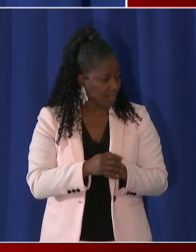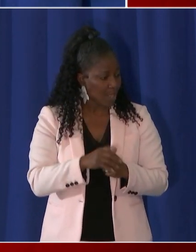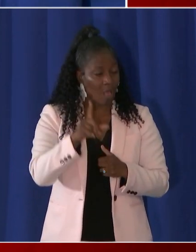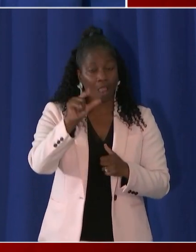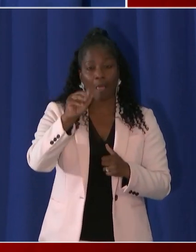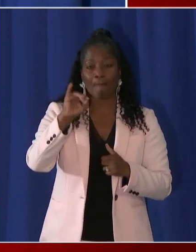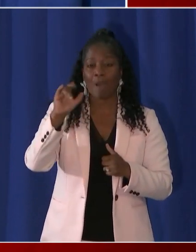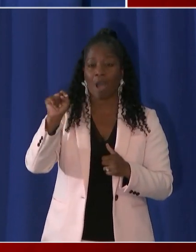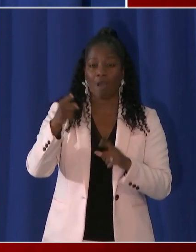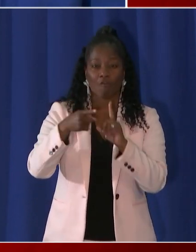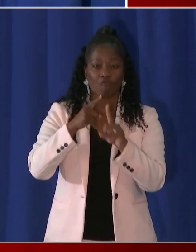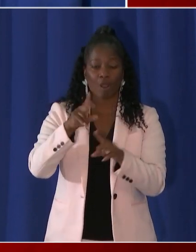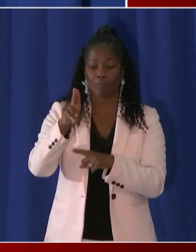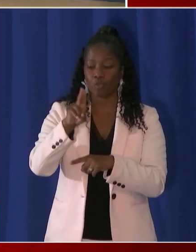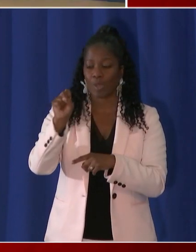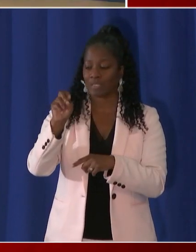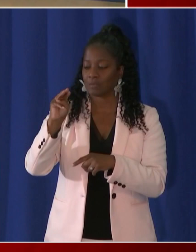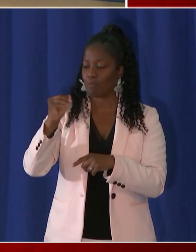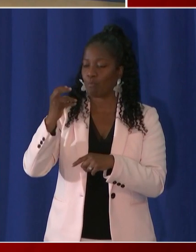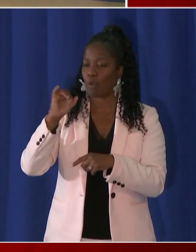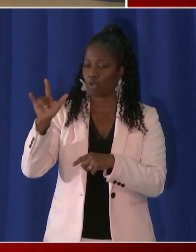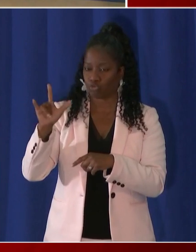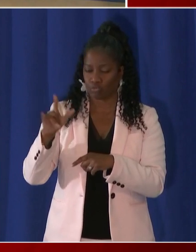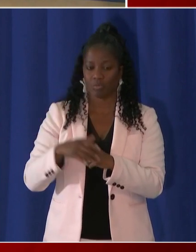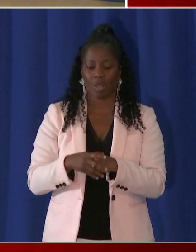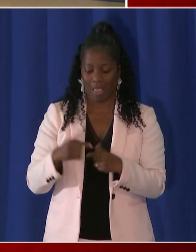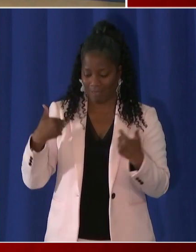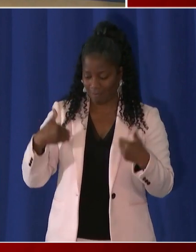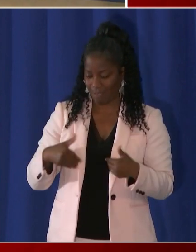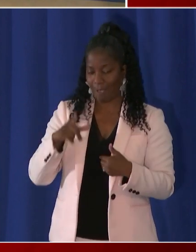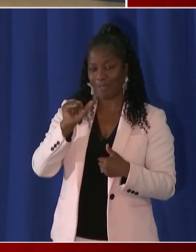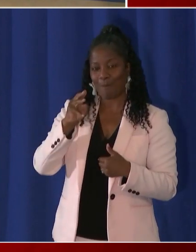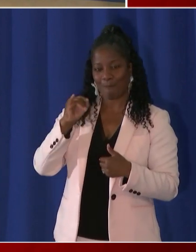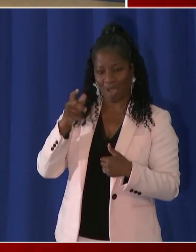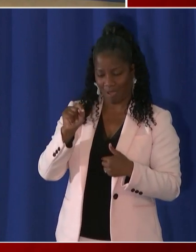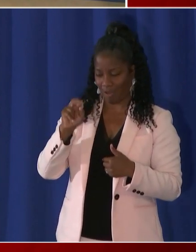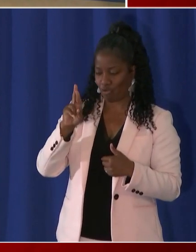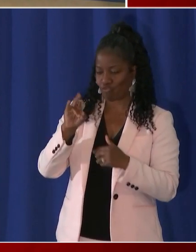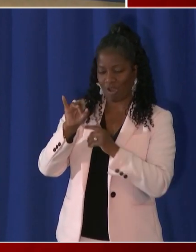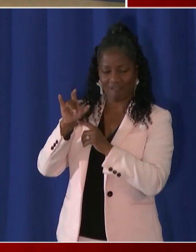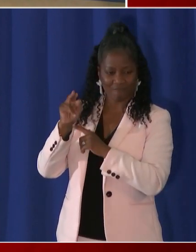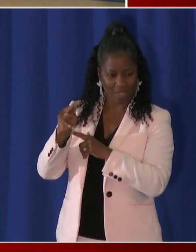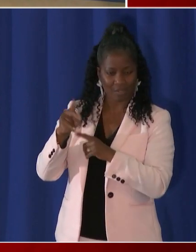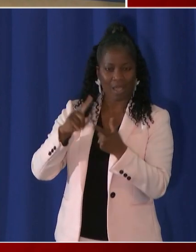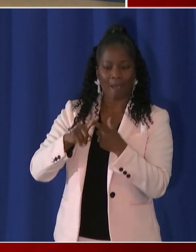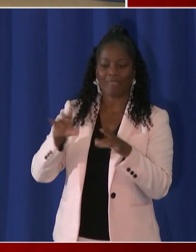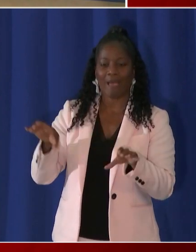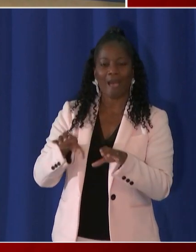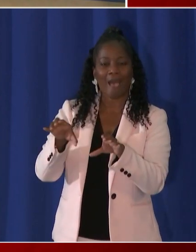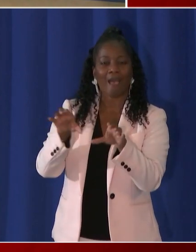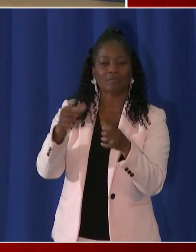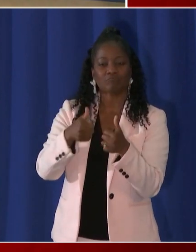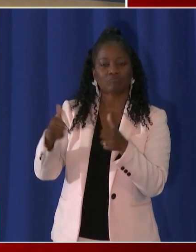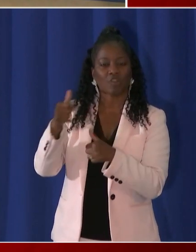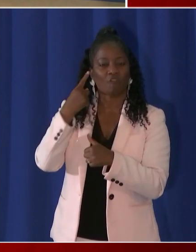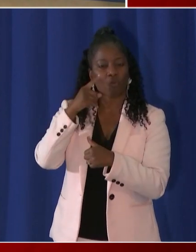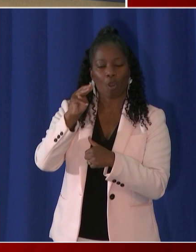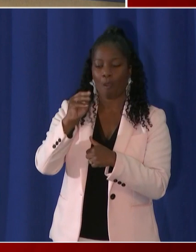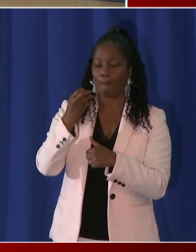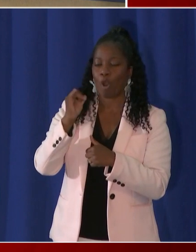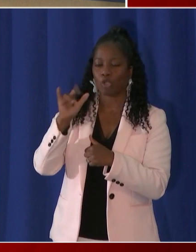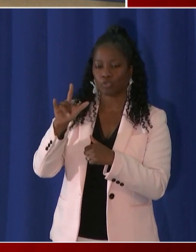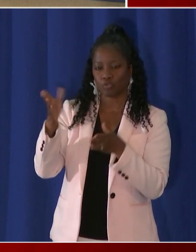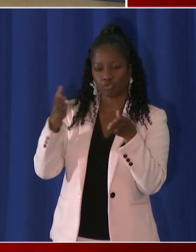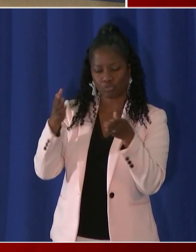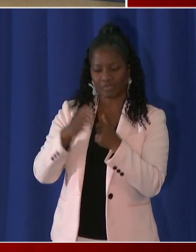Thank you, Chief Conte. My name is Lamont Ruffin. I'm the acting United States Marshal for the District of Columbia. The Marshal Service is proud